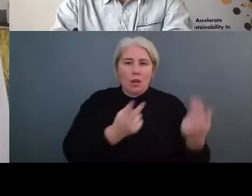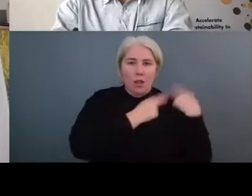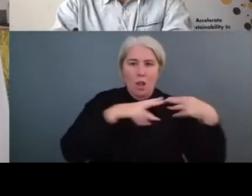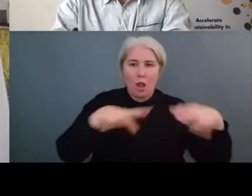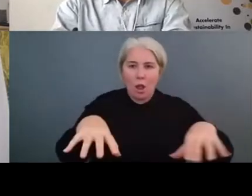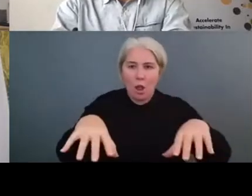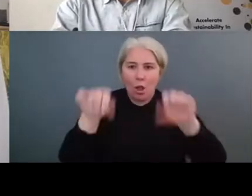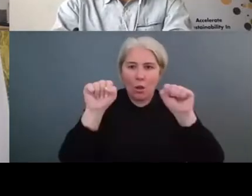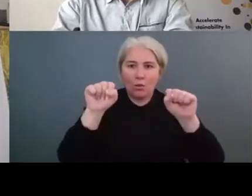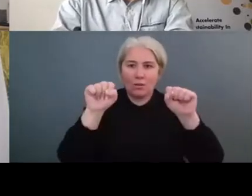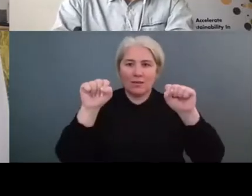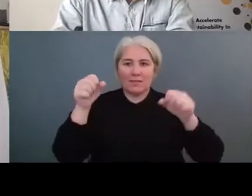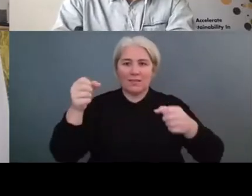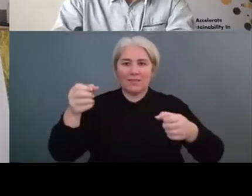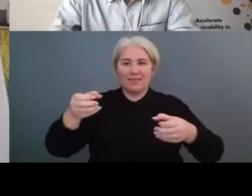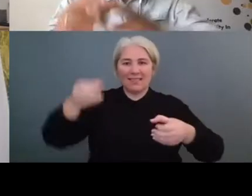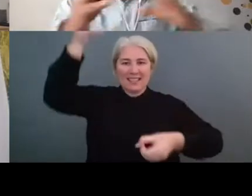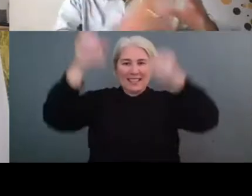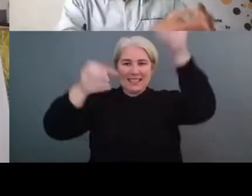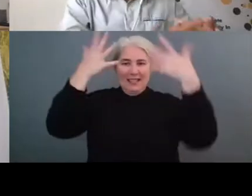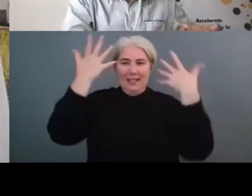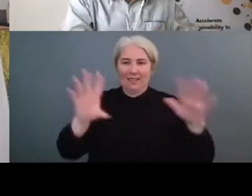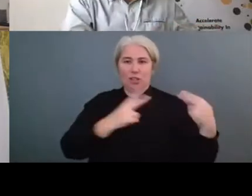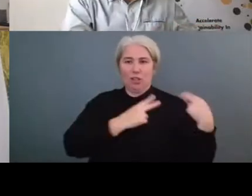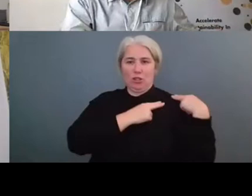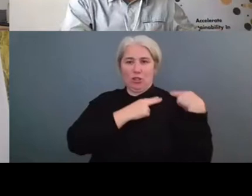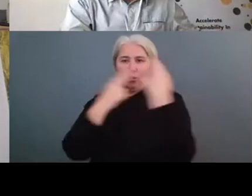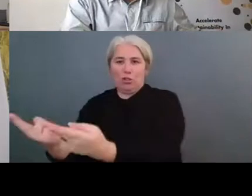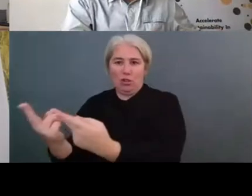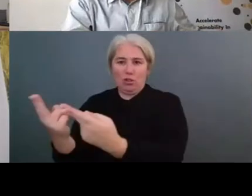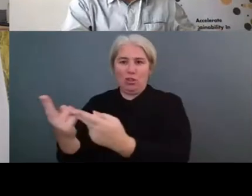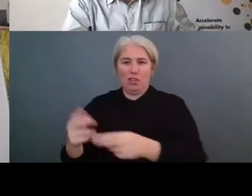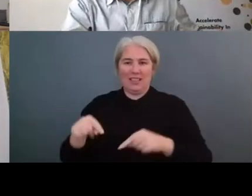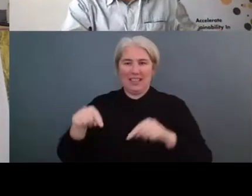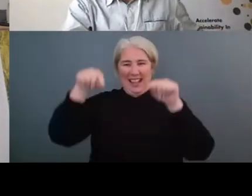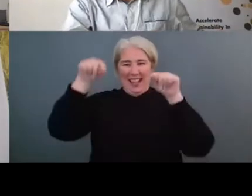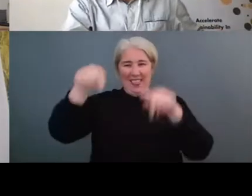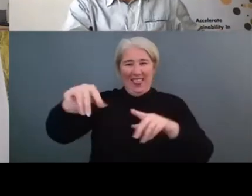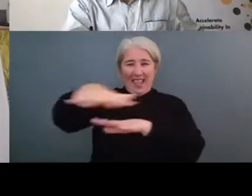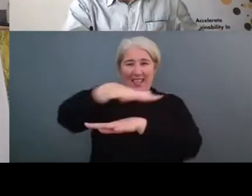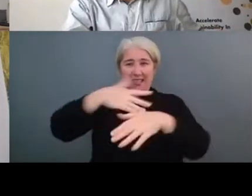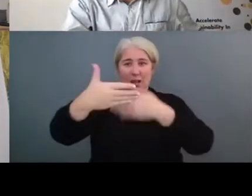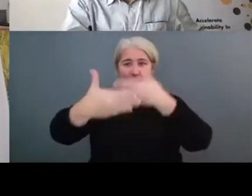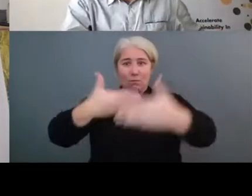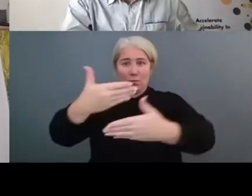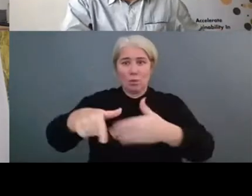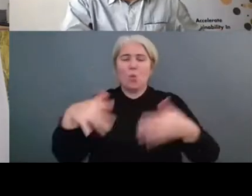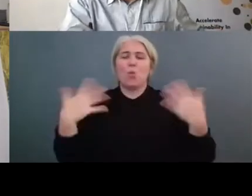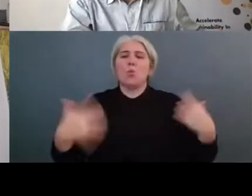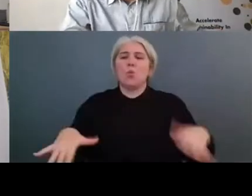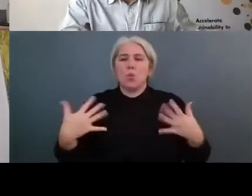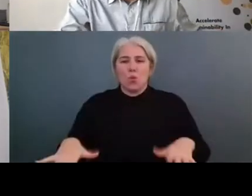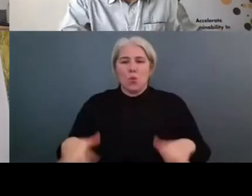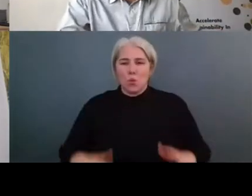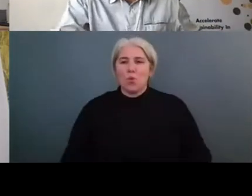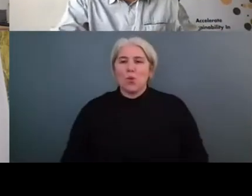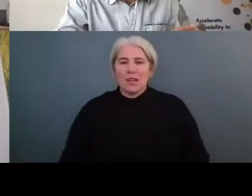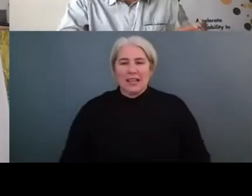made. And that side is often stands very much on itself.